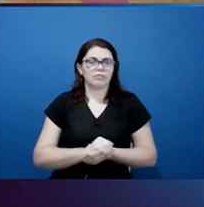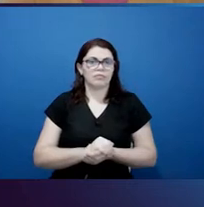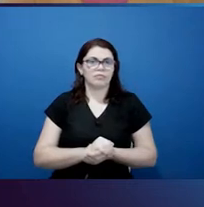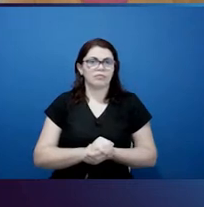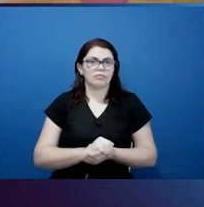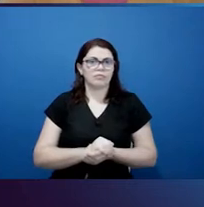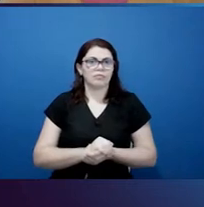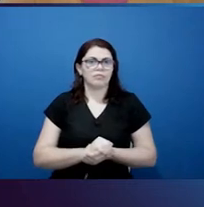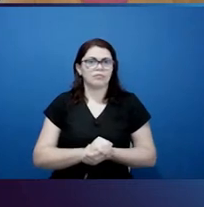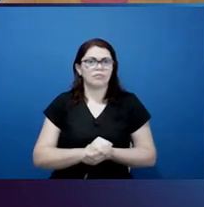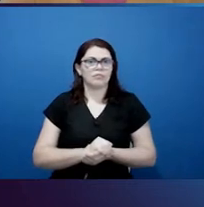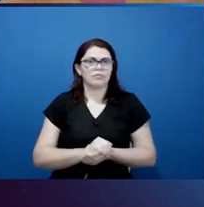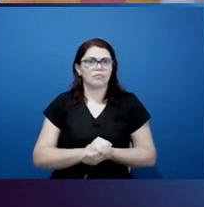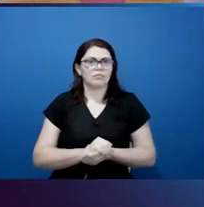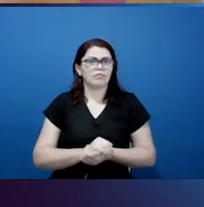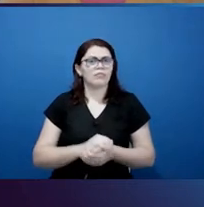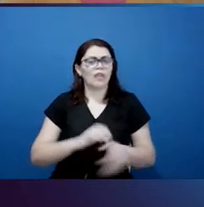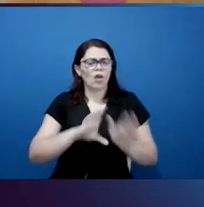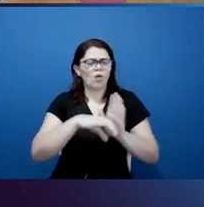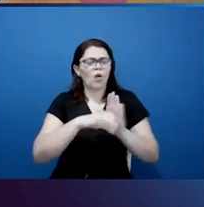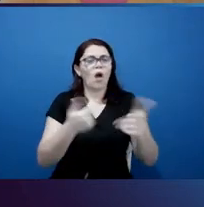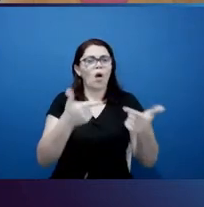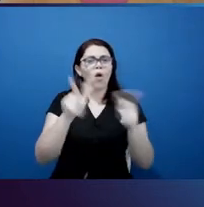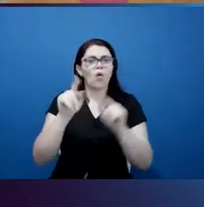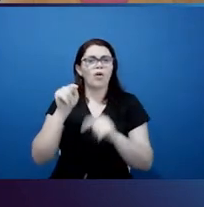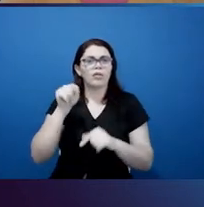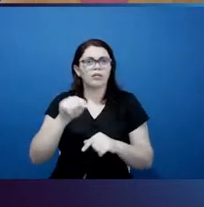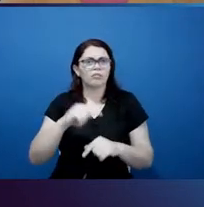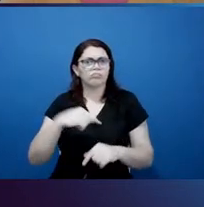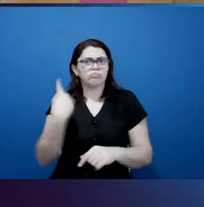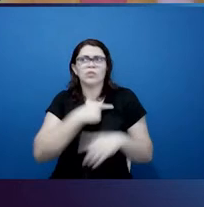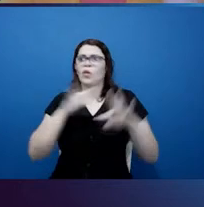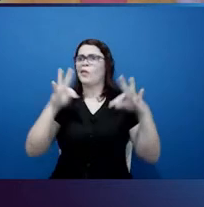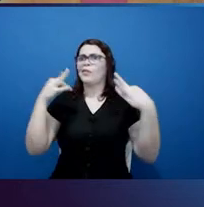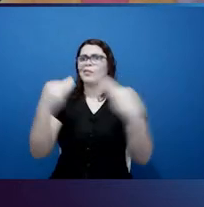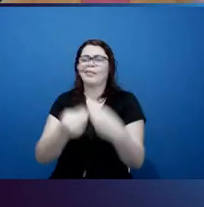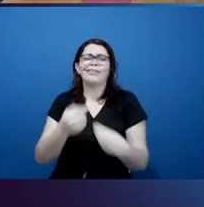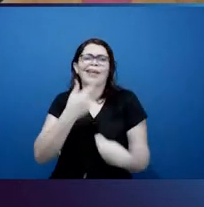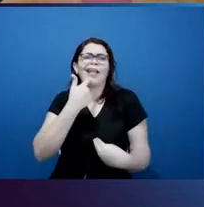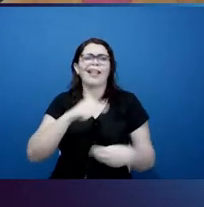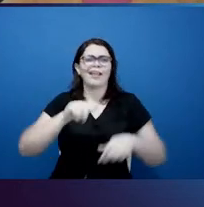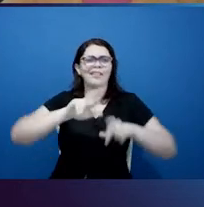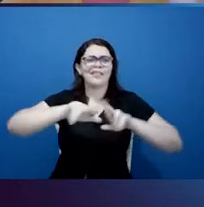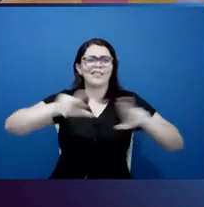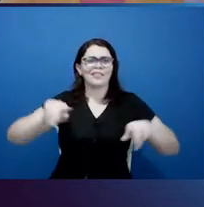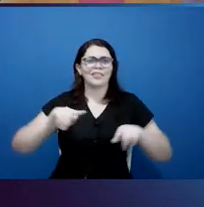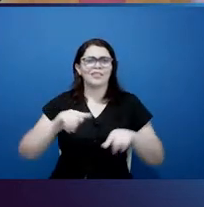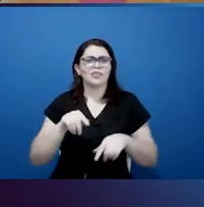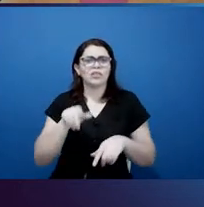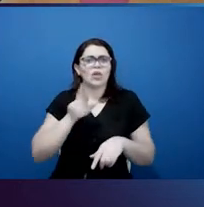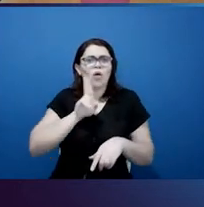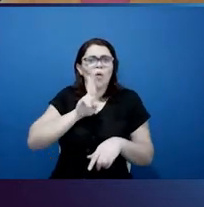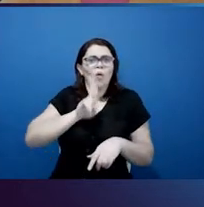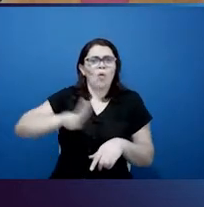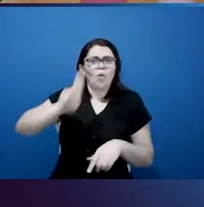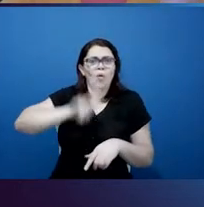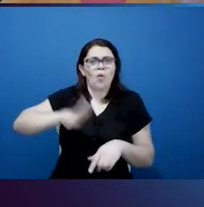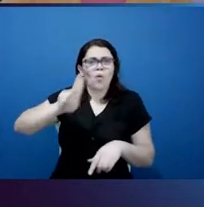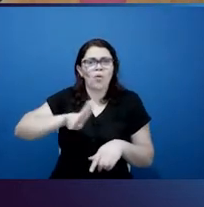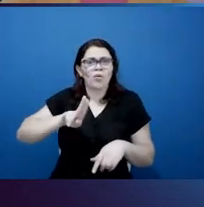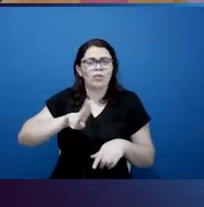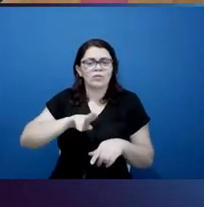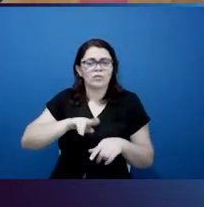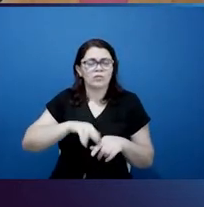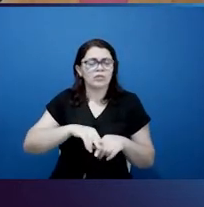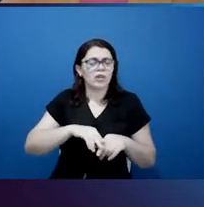So some other notions here. We are all plurilingual. We use different registers with different audiences